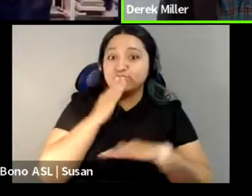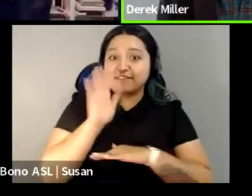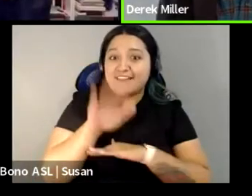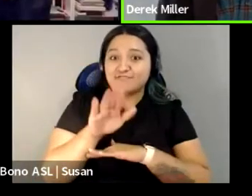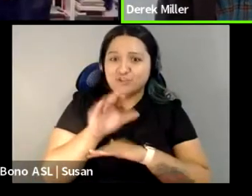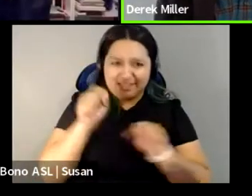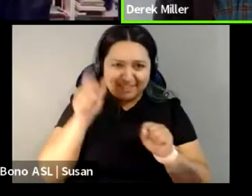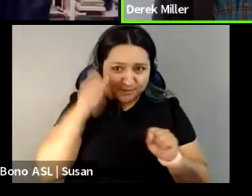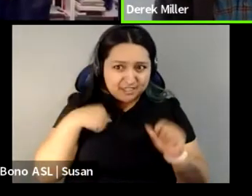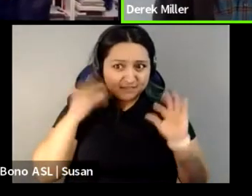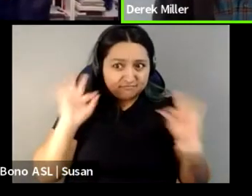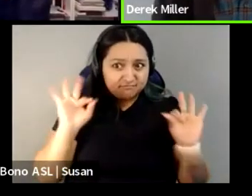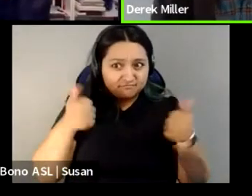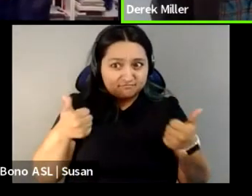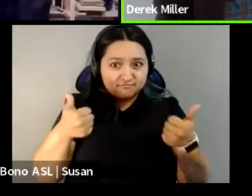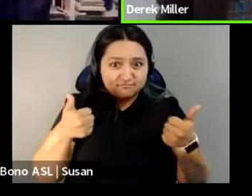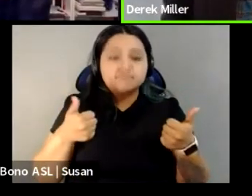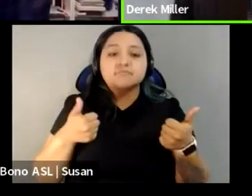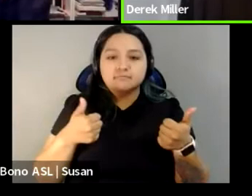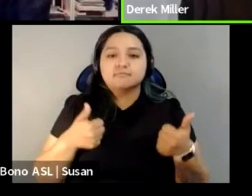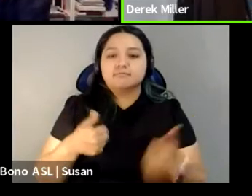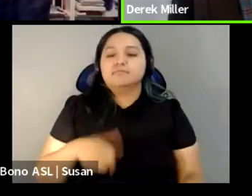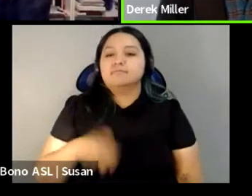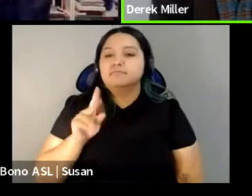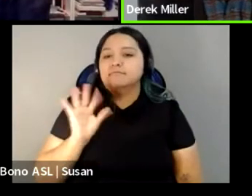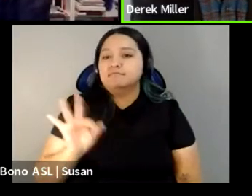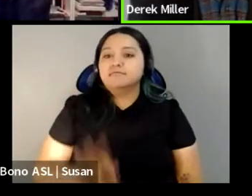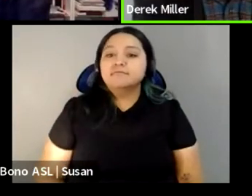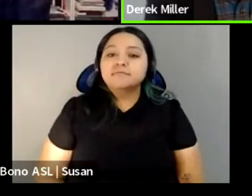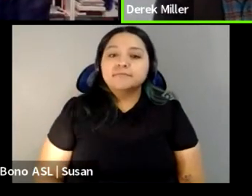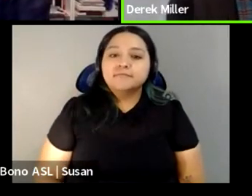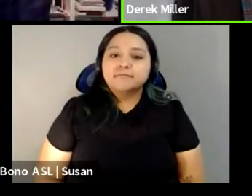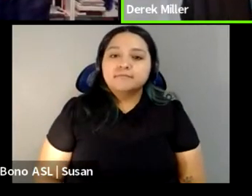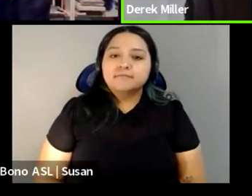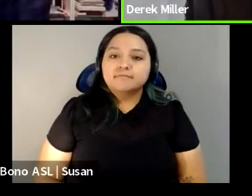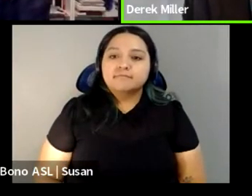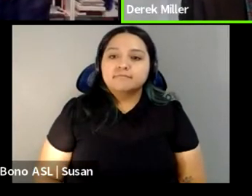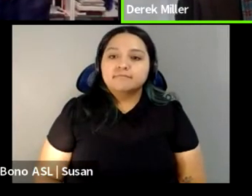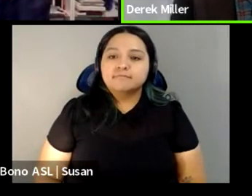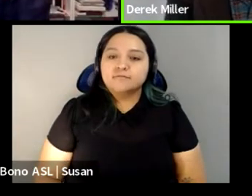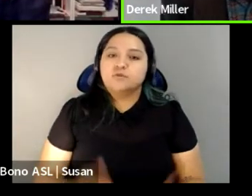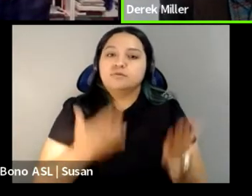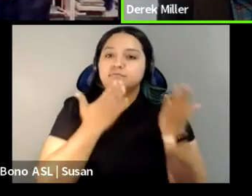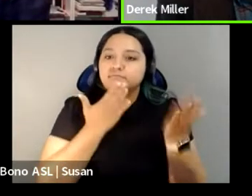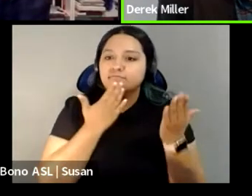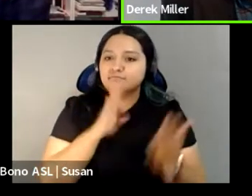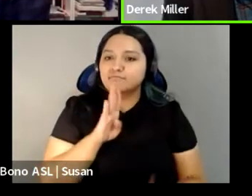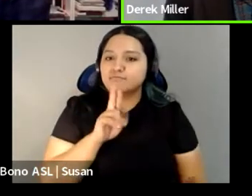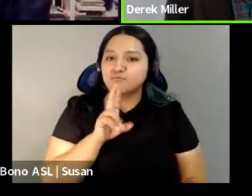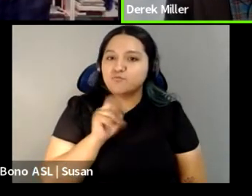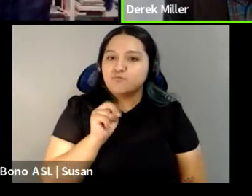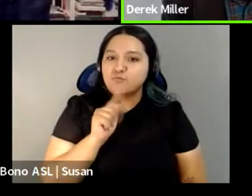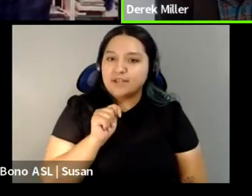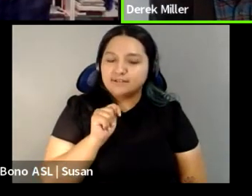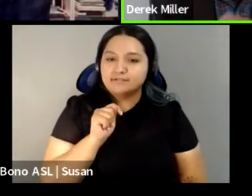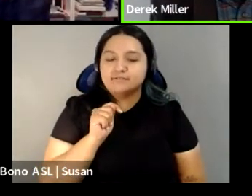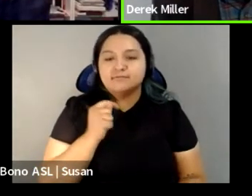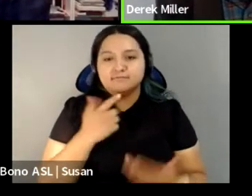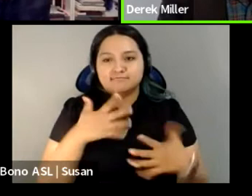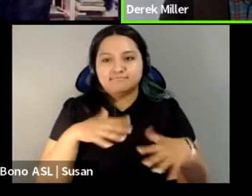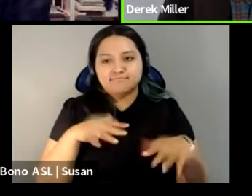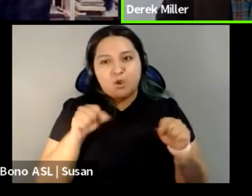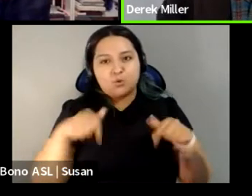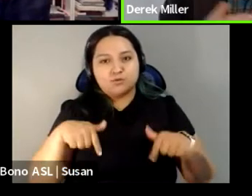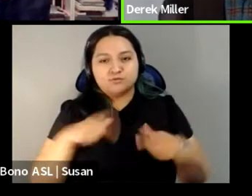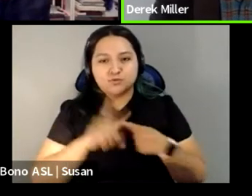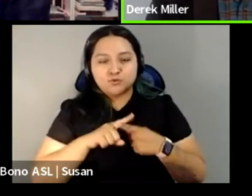heard here? All right, great. So my thanks to Brent for this occasion to celebrate him and this work, to